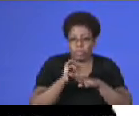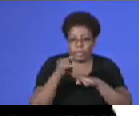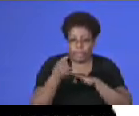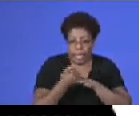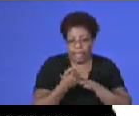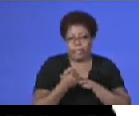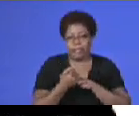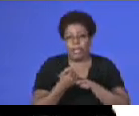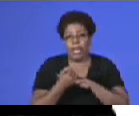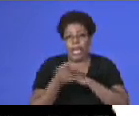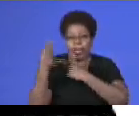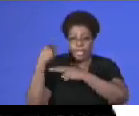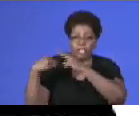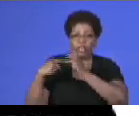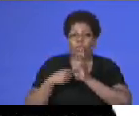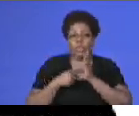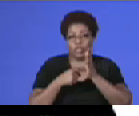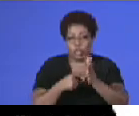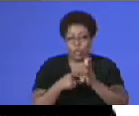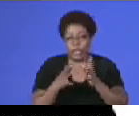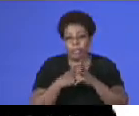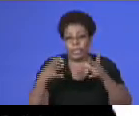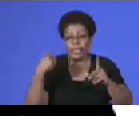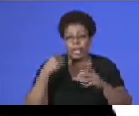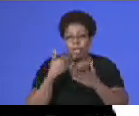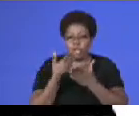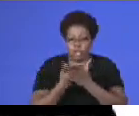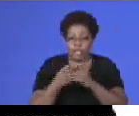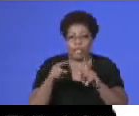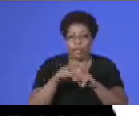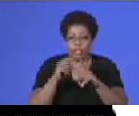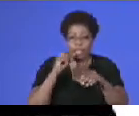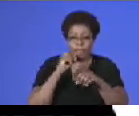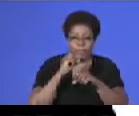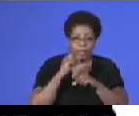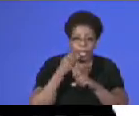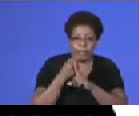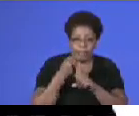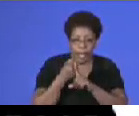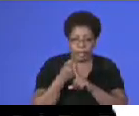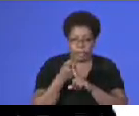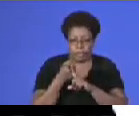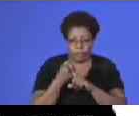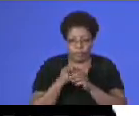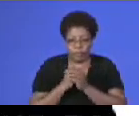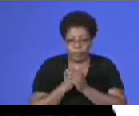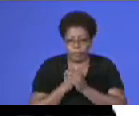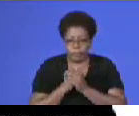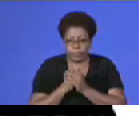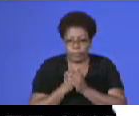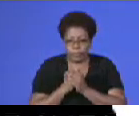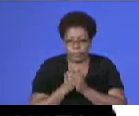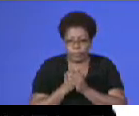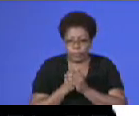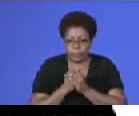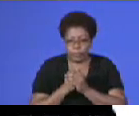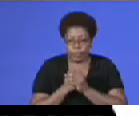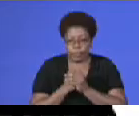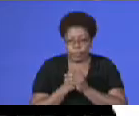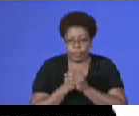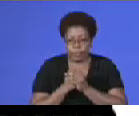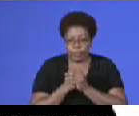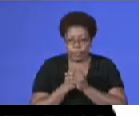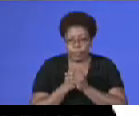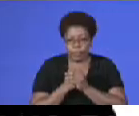had one of the greatest impact. You have holiday on Friday, and therefore you lock them down during those particular moments. And therefore